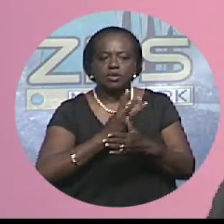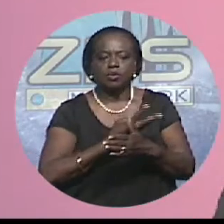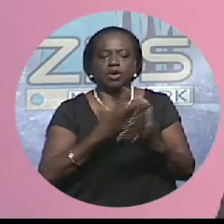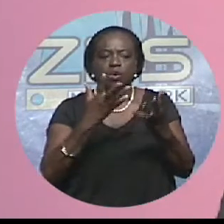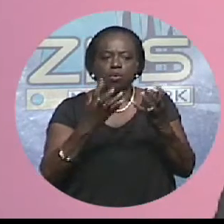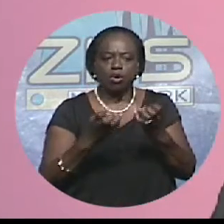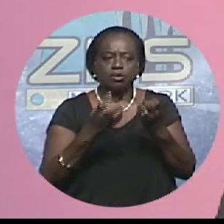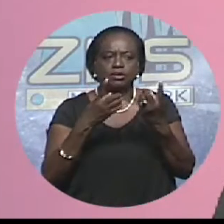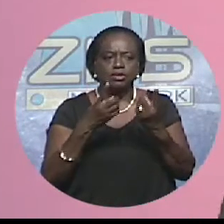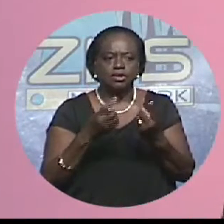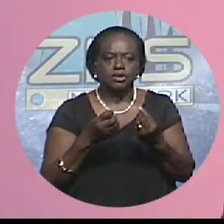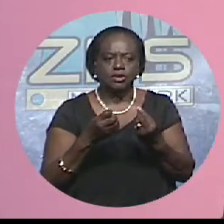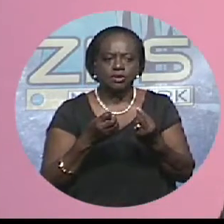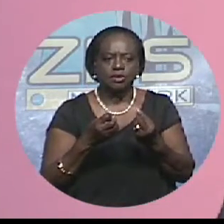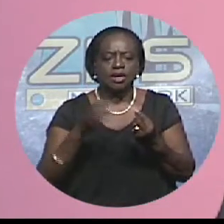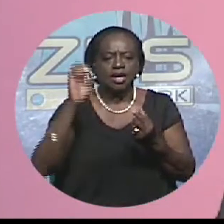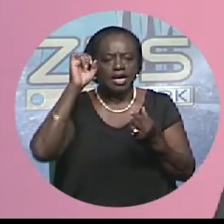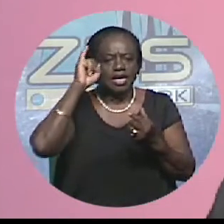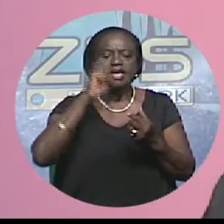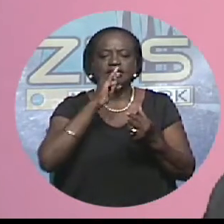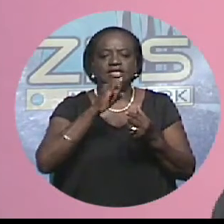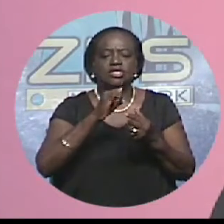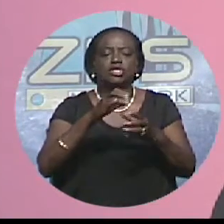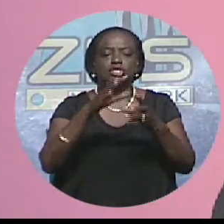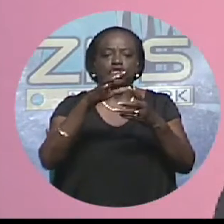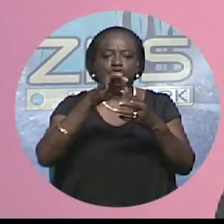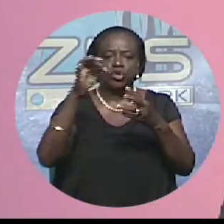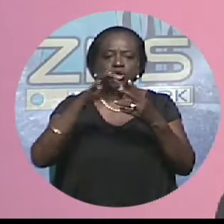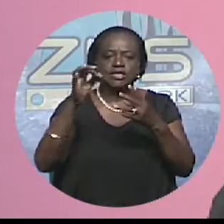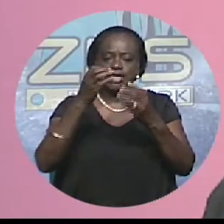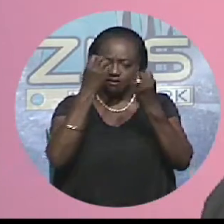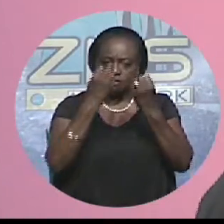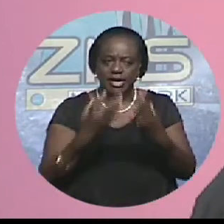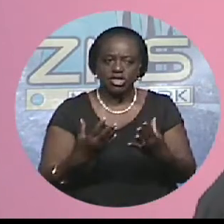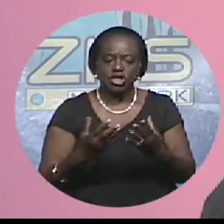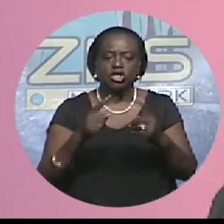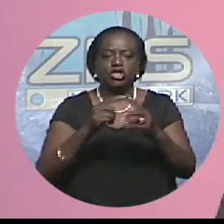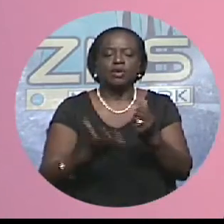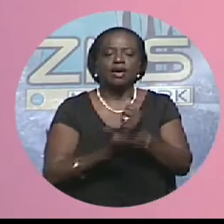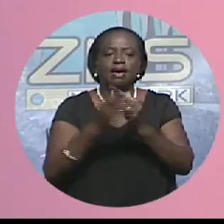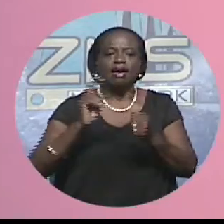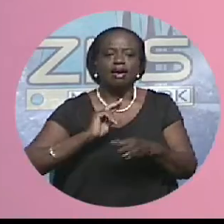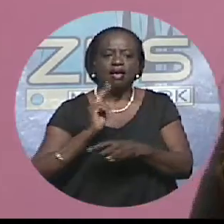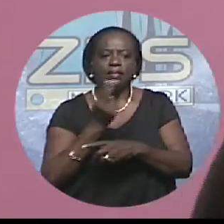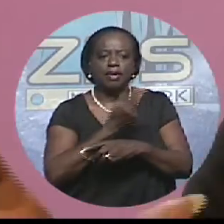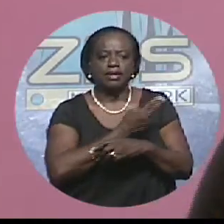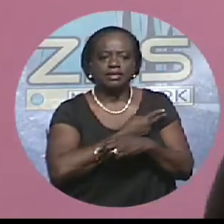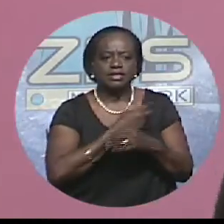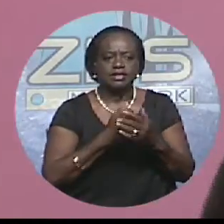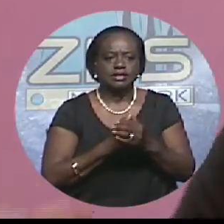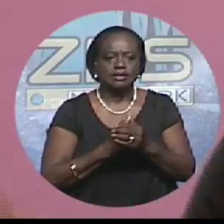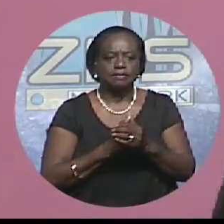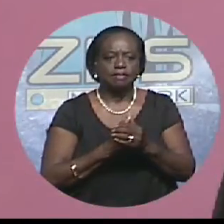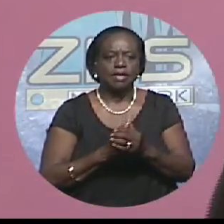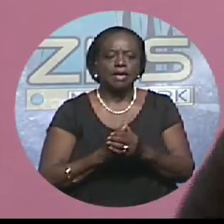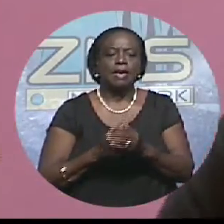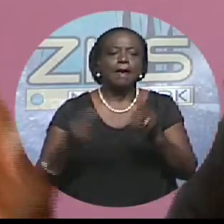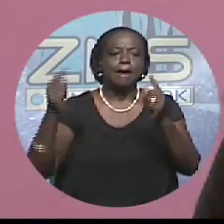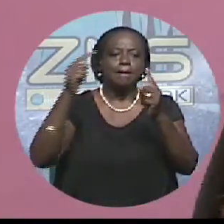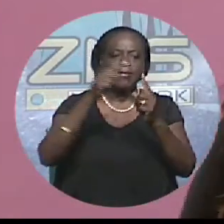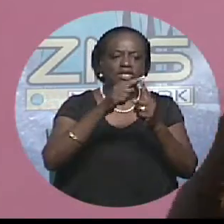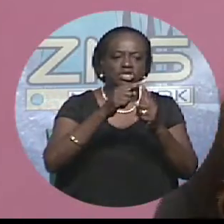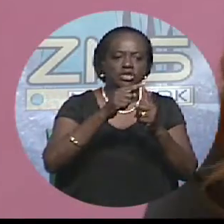the tools, the information, the help that is necessary to set people free. This mission, this movement,